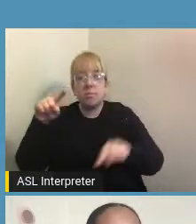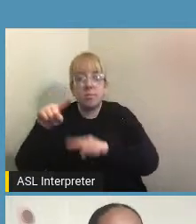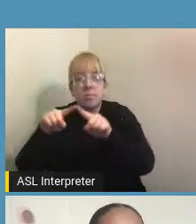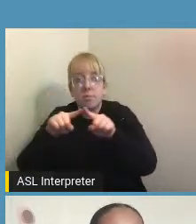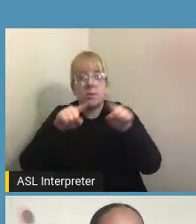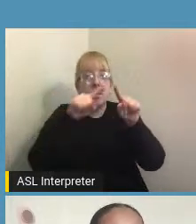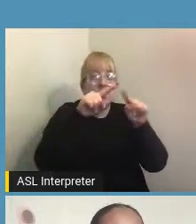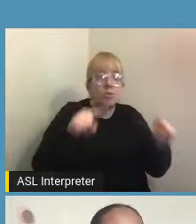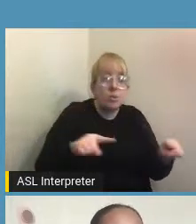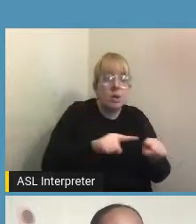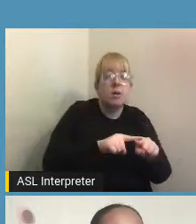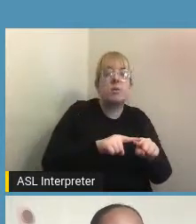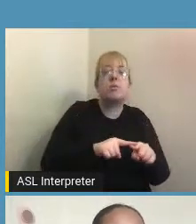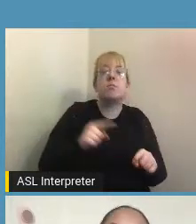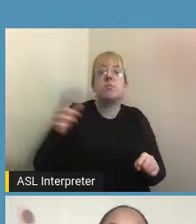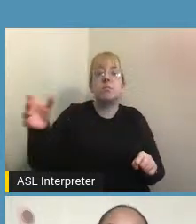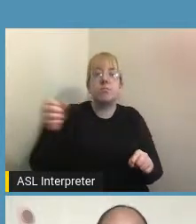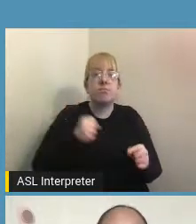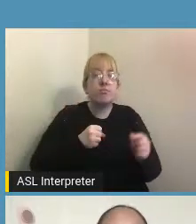I also pulled together